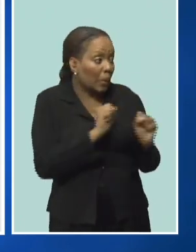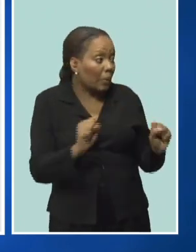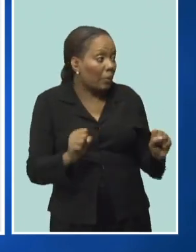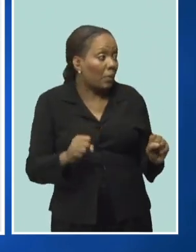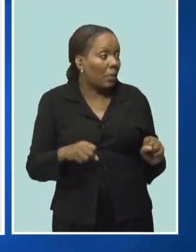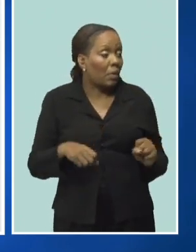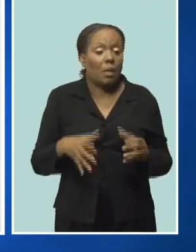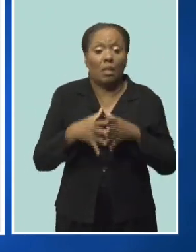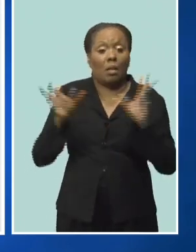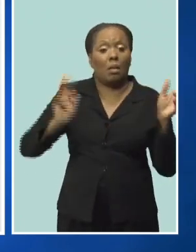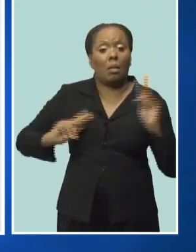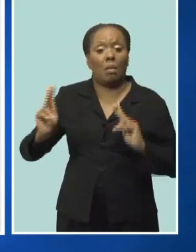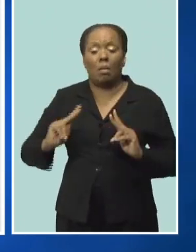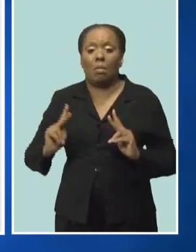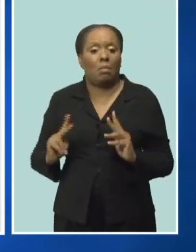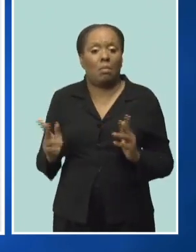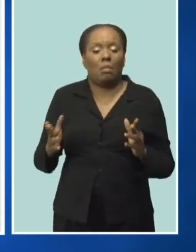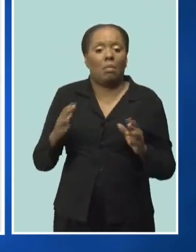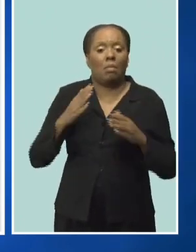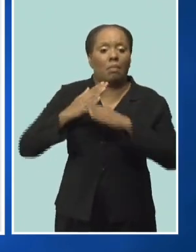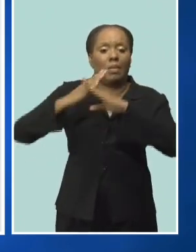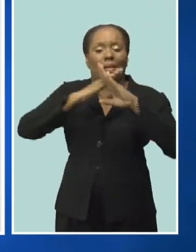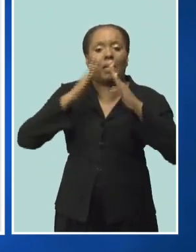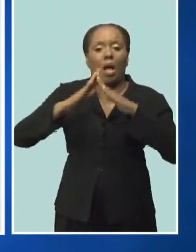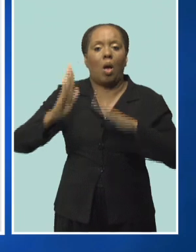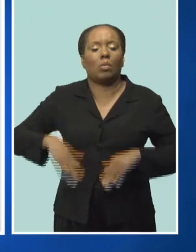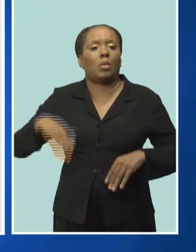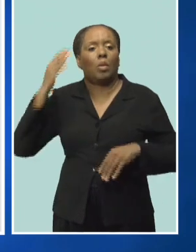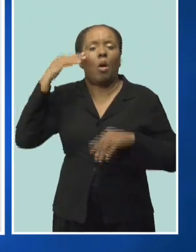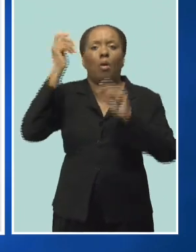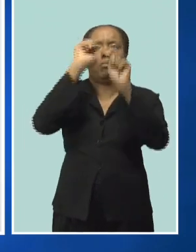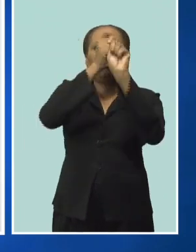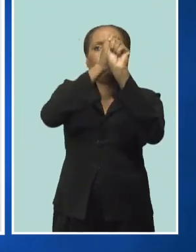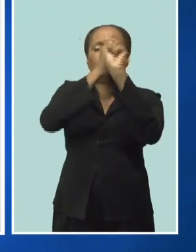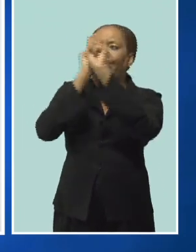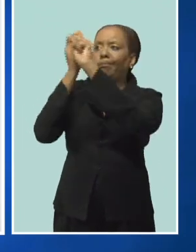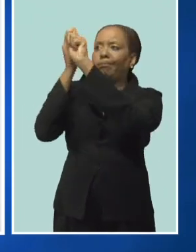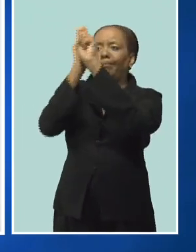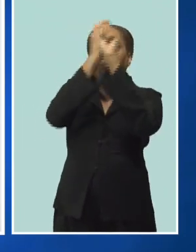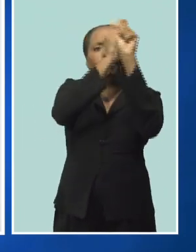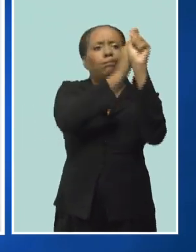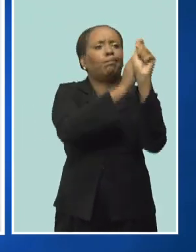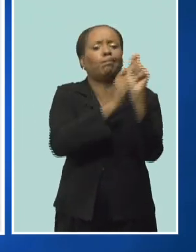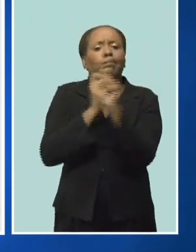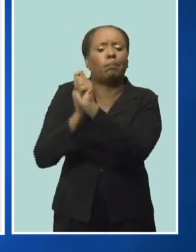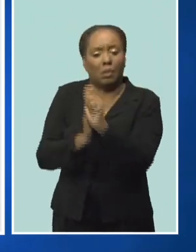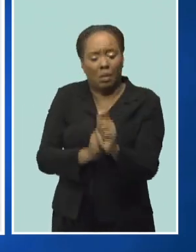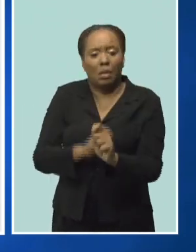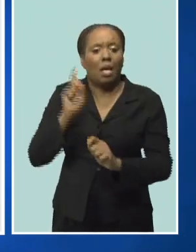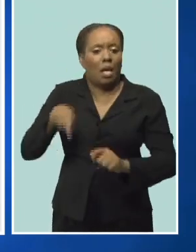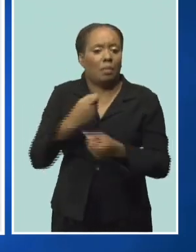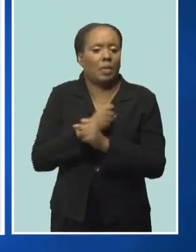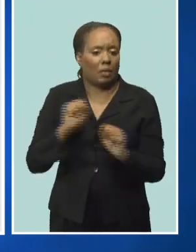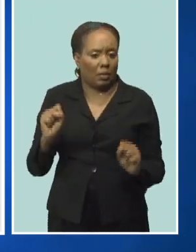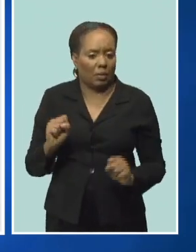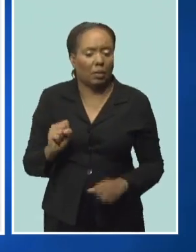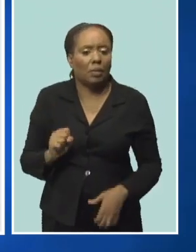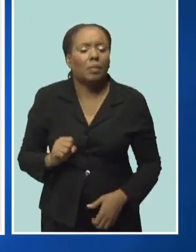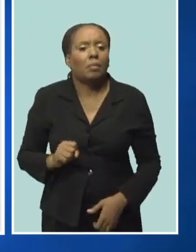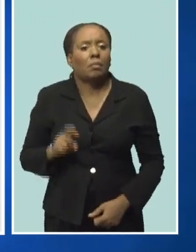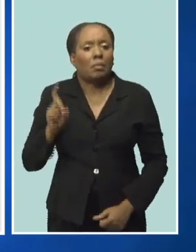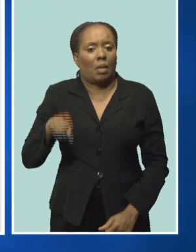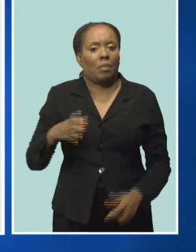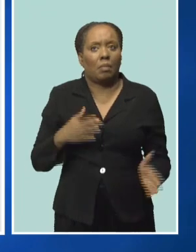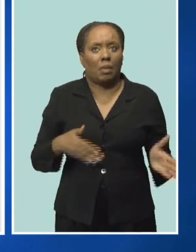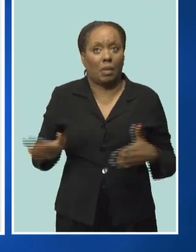up, as is our custom, because we know that it is better to be safe than sorry. Even as we do that, please remember